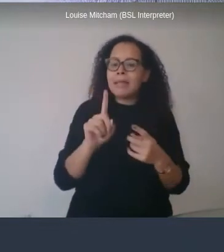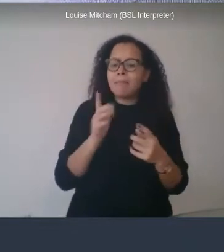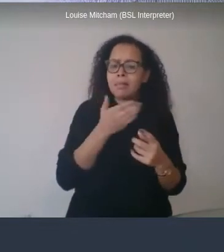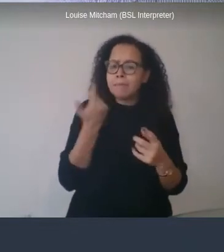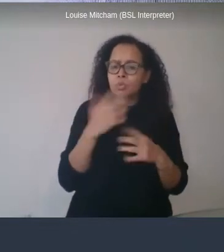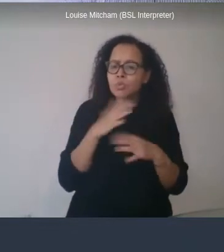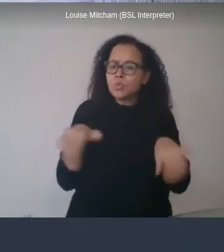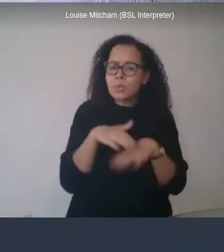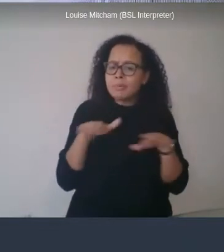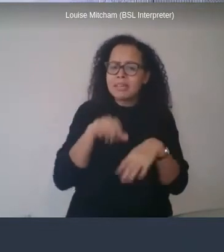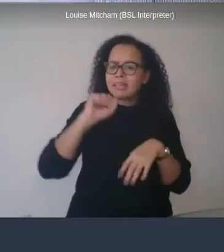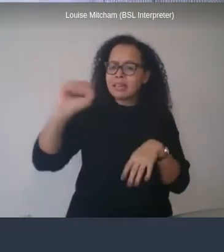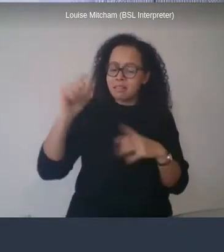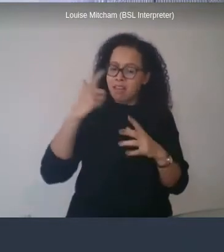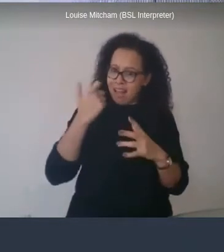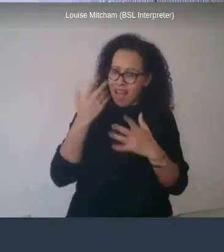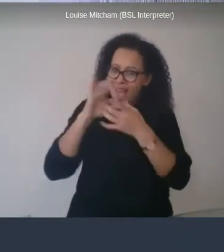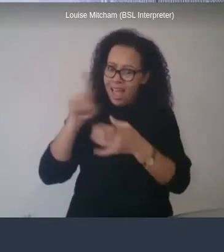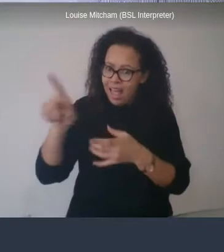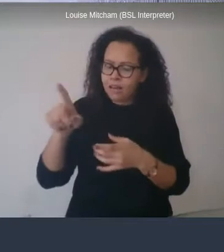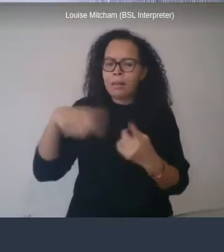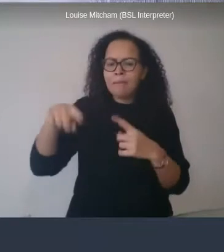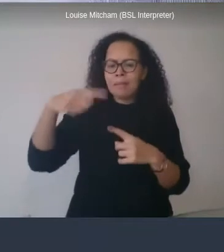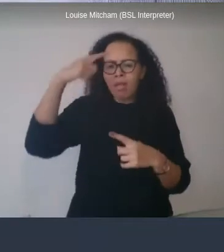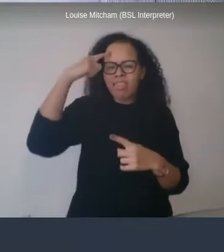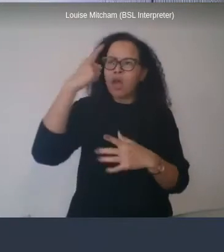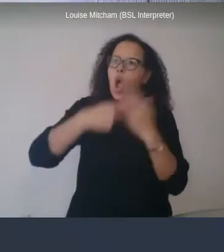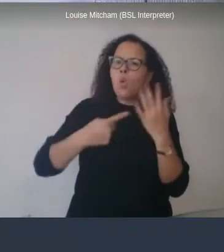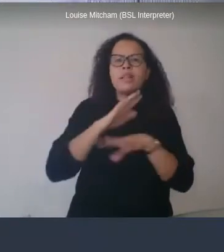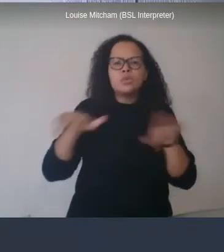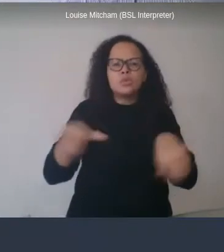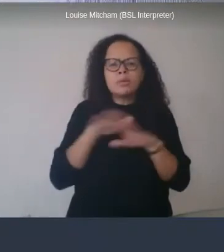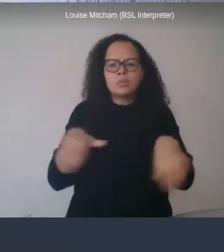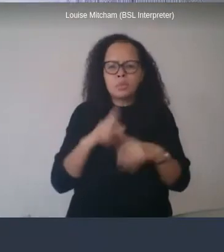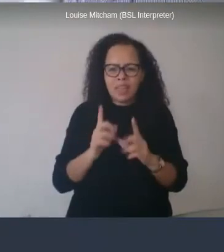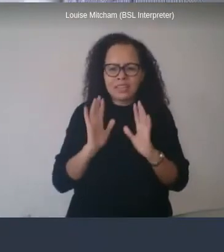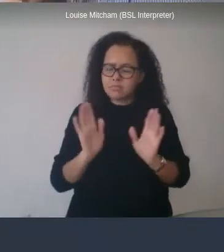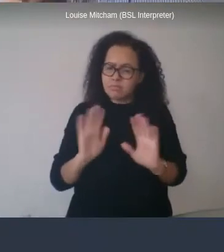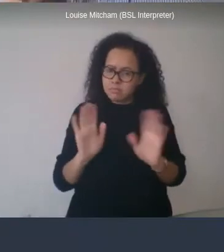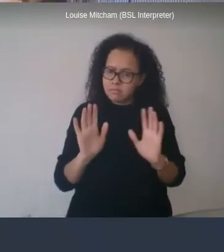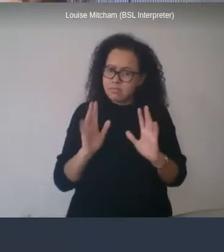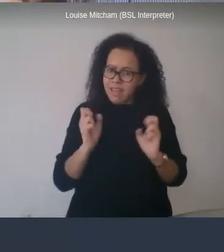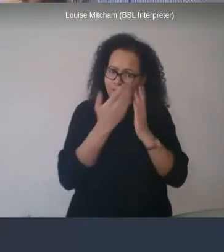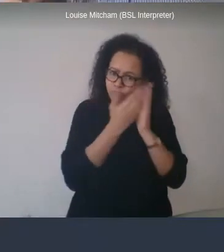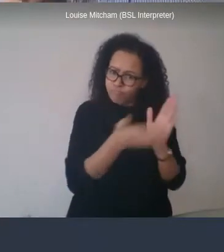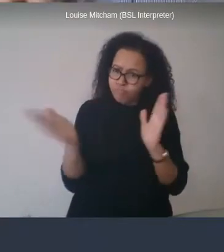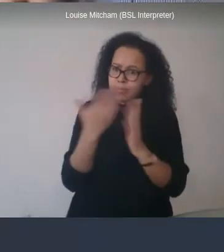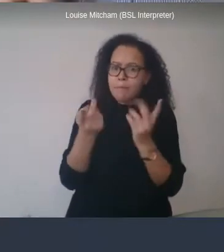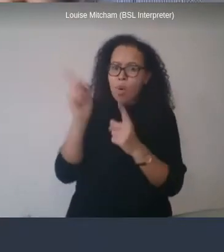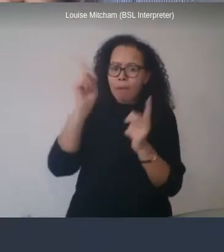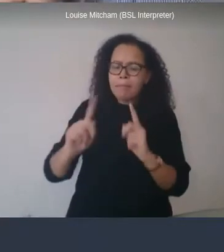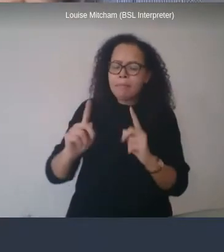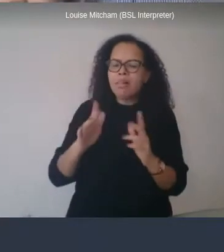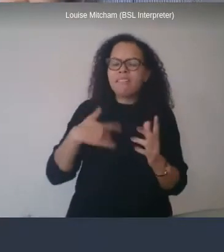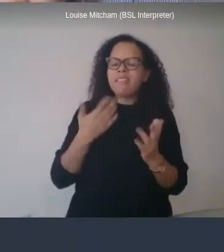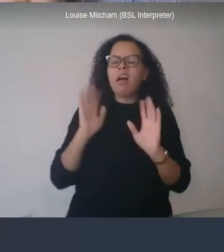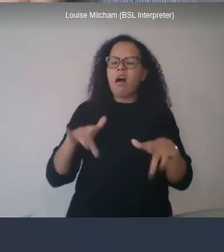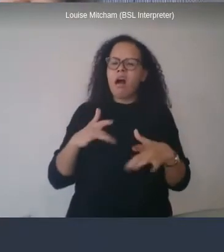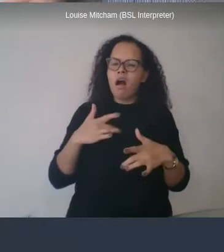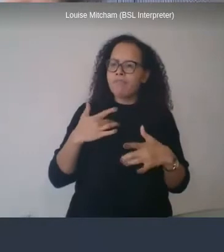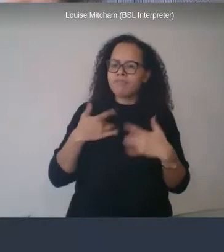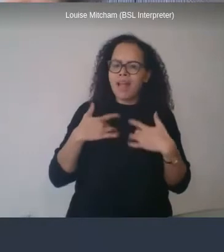in the water, it's everybody, all you ever do is swim, but actually it's opened it up to a whole new population that would never have walked through the leisure centres. Now, we've got